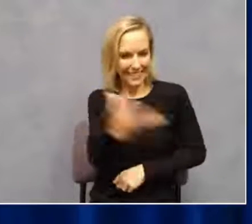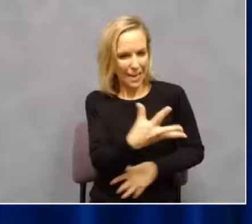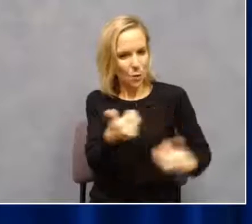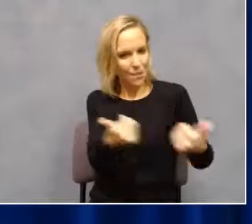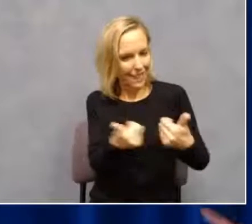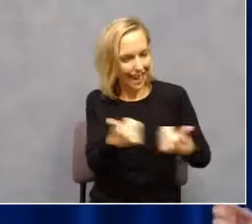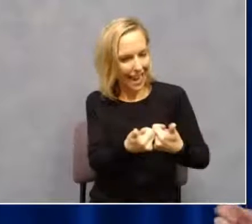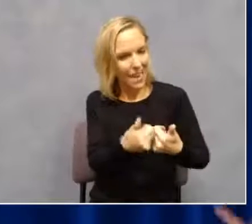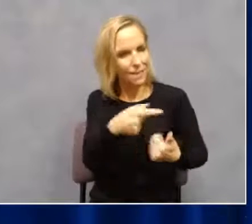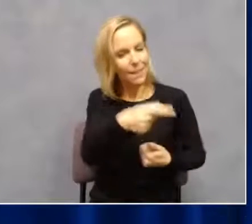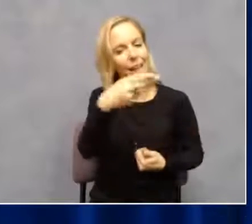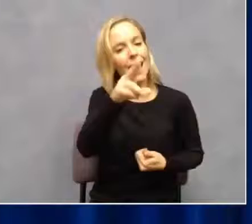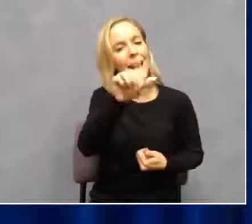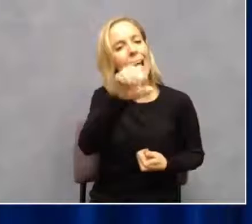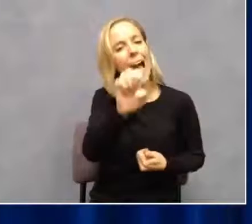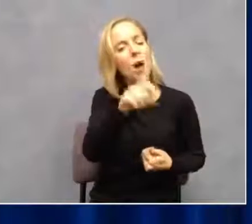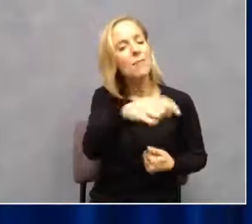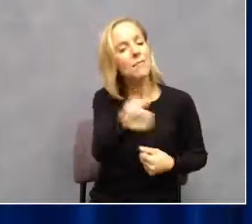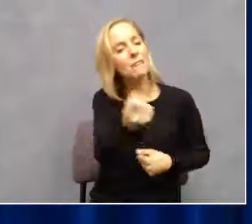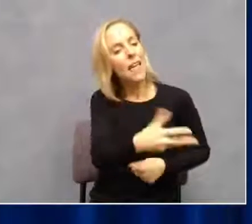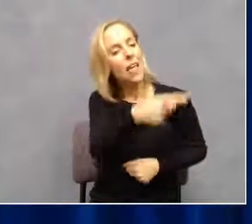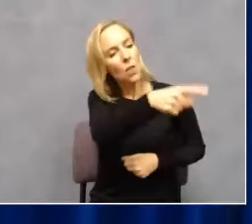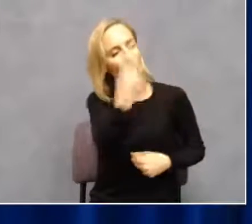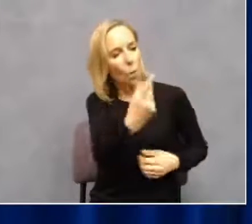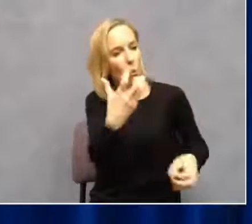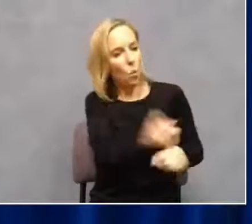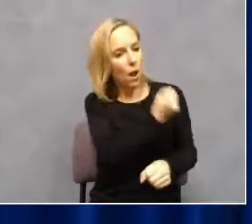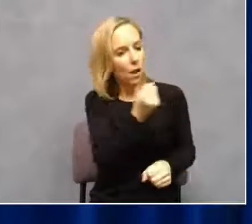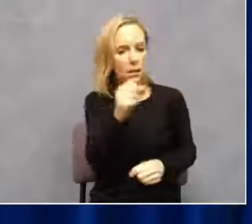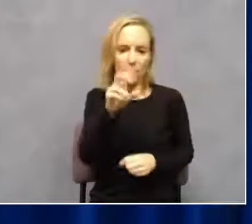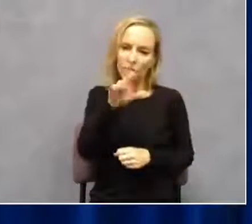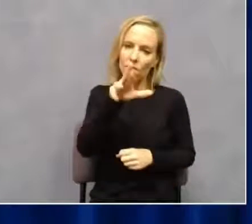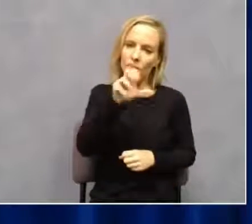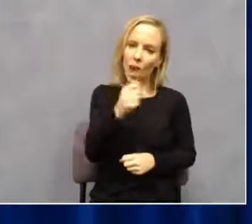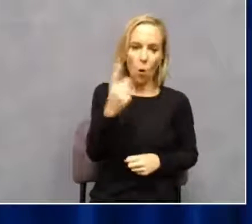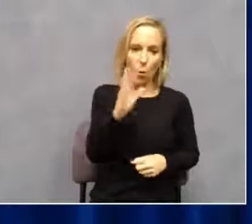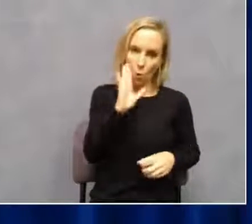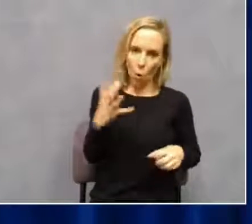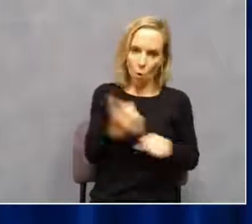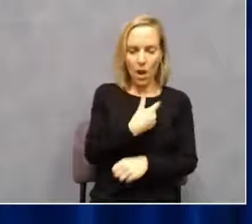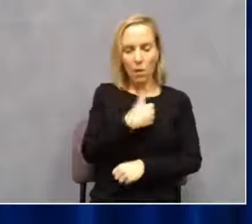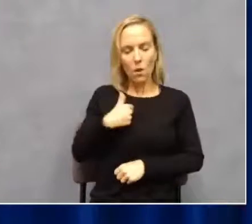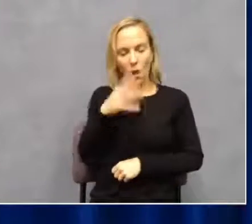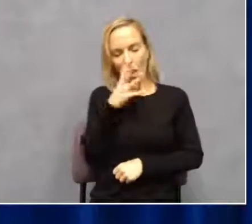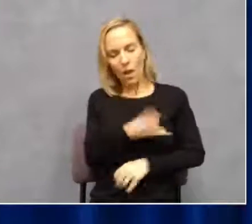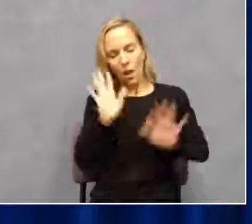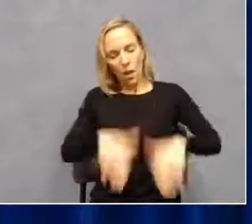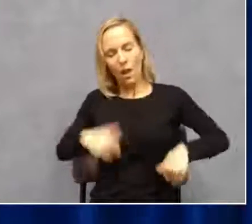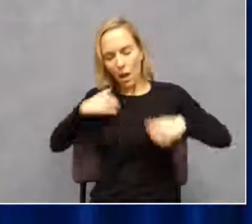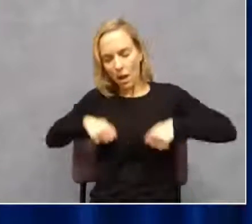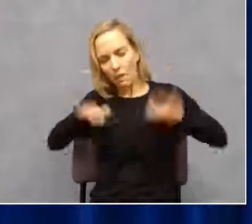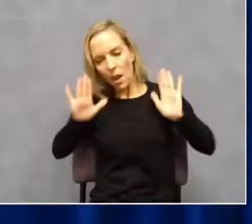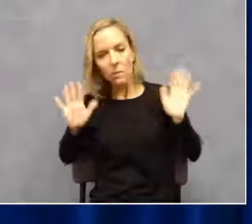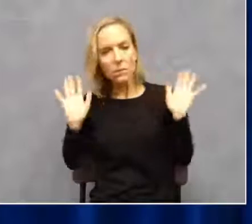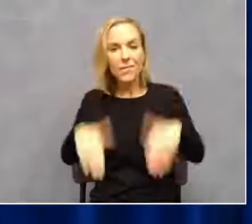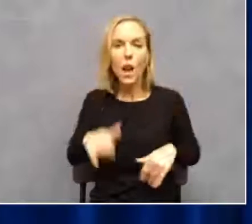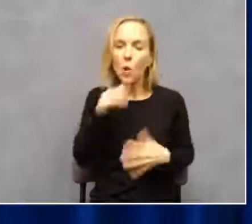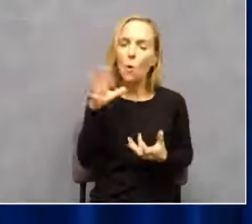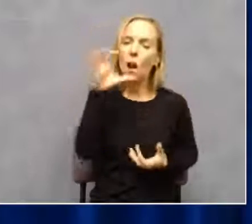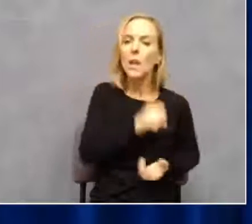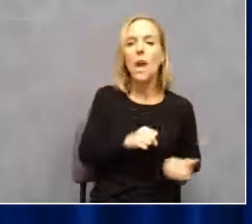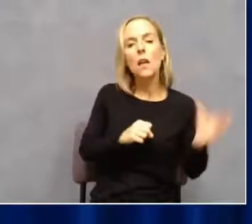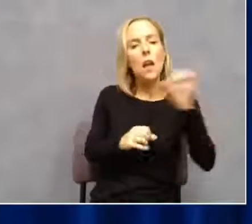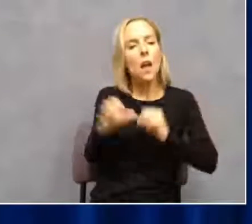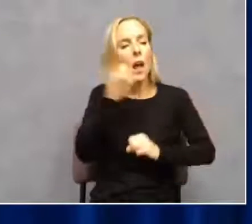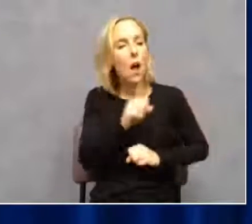house. I don't have to stand here and guess that more people will be in the hospital and more people will get sick.